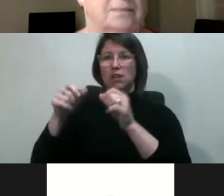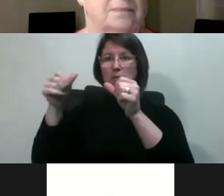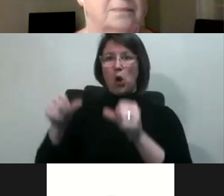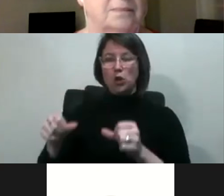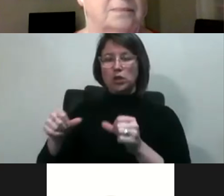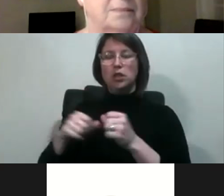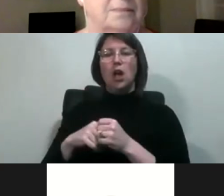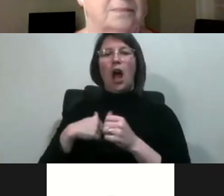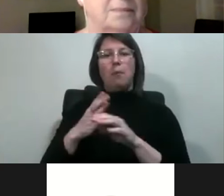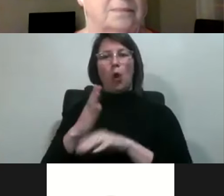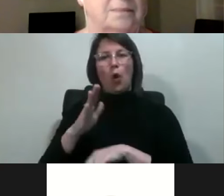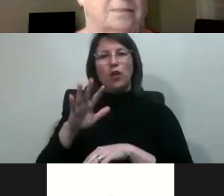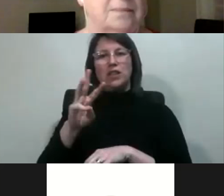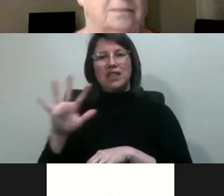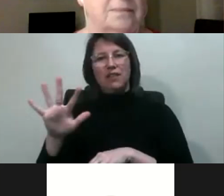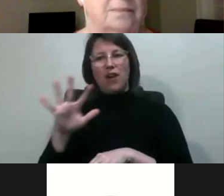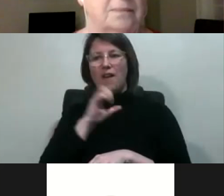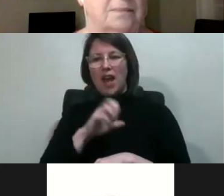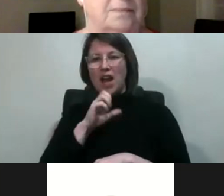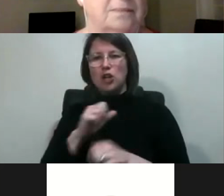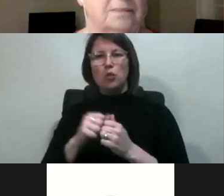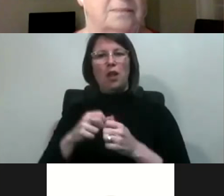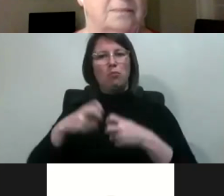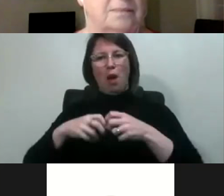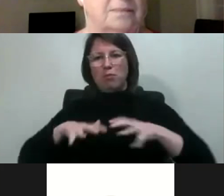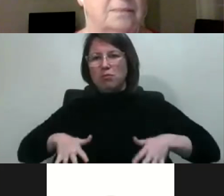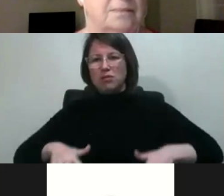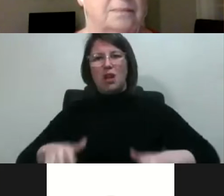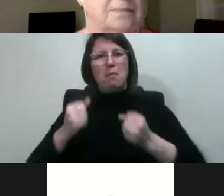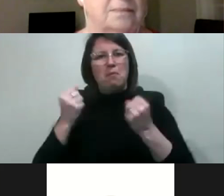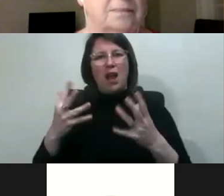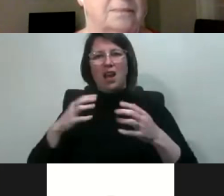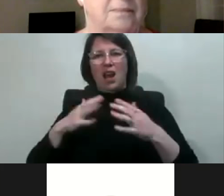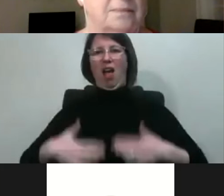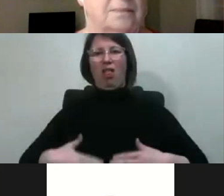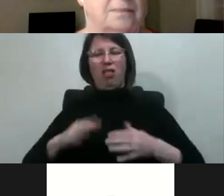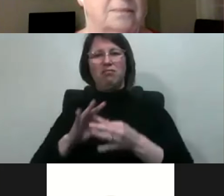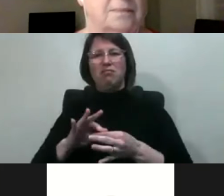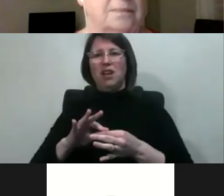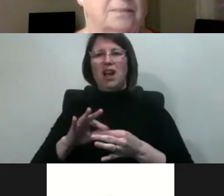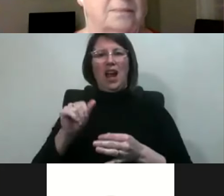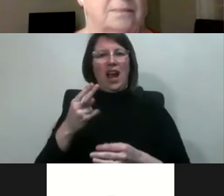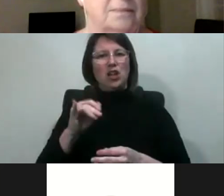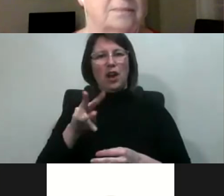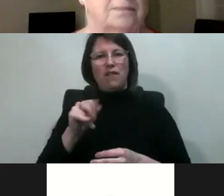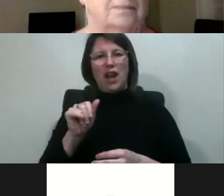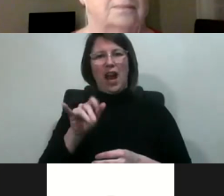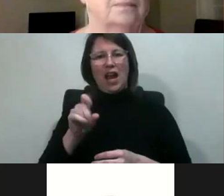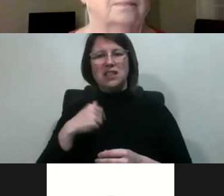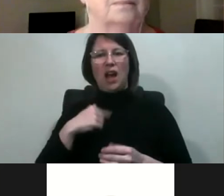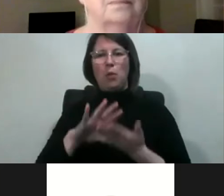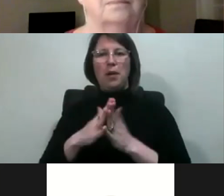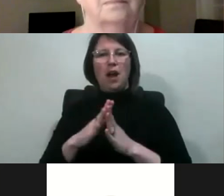years old with bad ankles, knees, and hips, and many problems with HIV/AIDS. The bus service cancellation will make me virtually housebound after March 14th